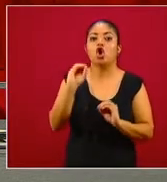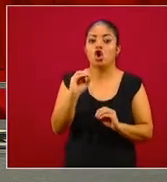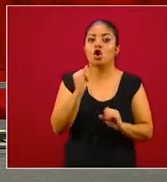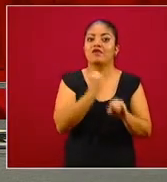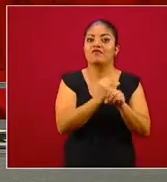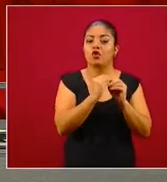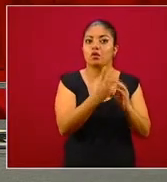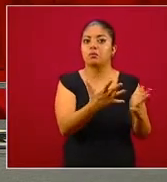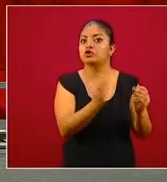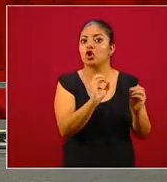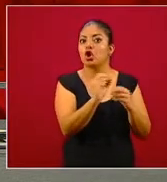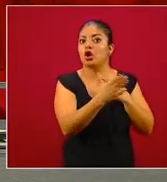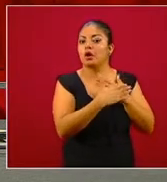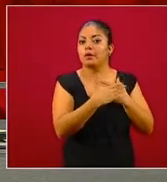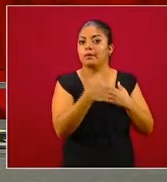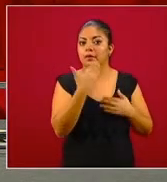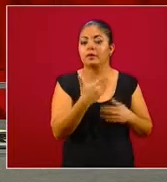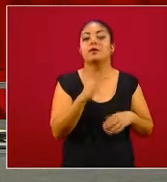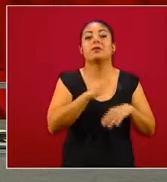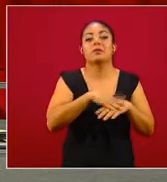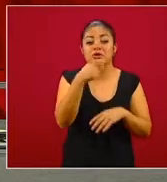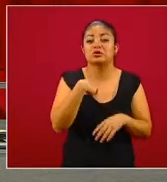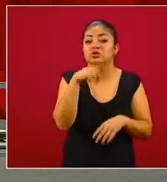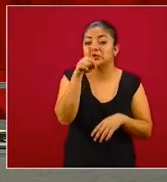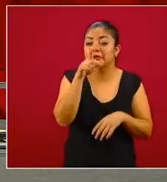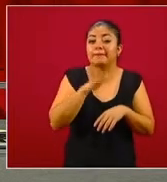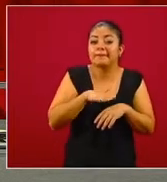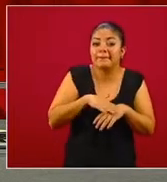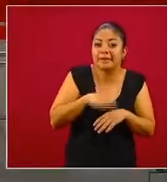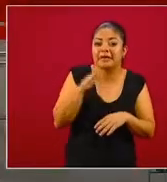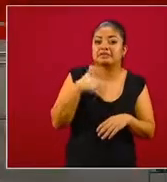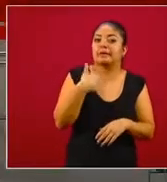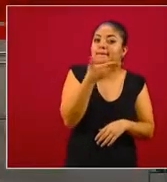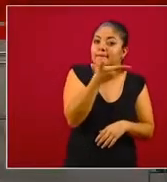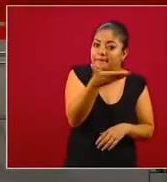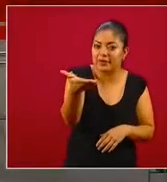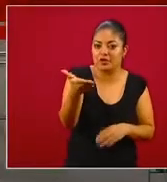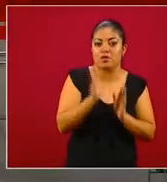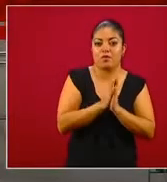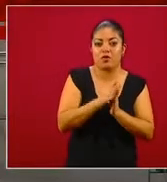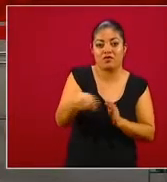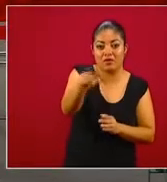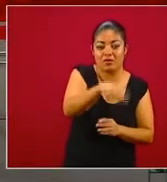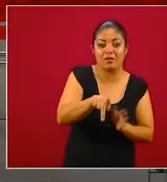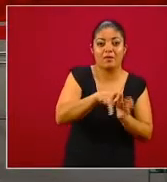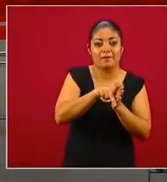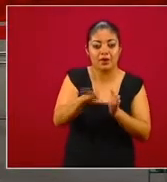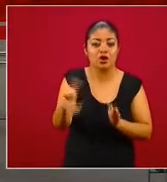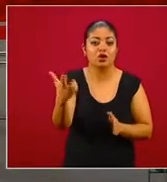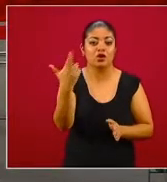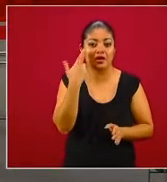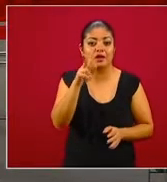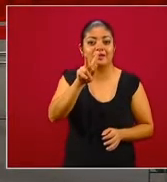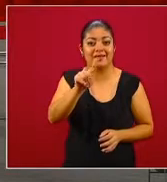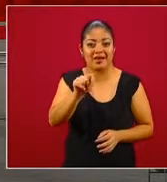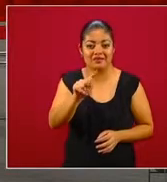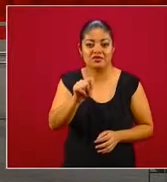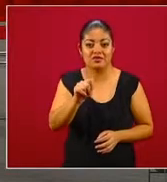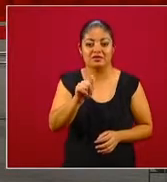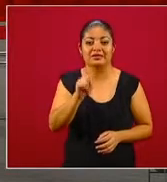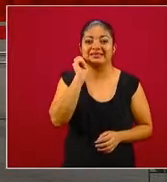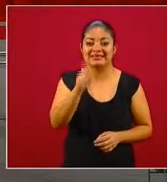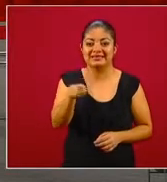get una the vez más, como information siempre, properly. les Like I'm pido always ayuda asking you a people at the ustedes, media to please comunicadoras y help me comunicadores, a sus communicate this medios, information para to que people.